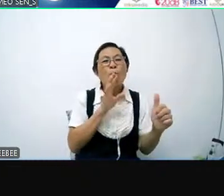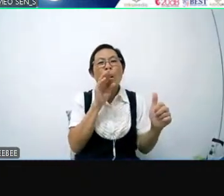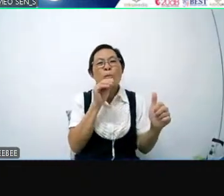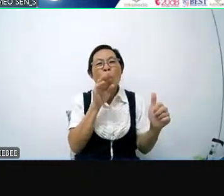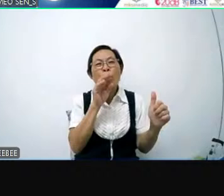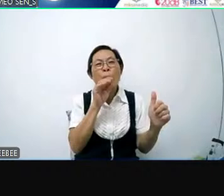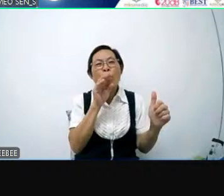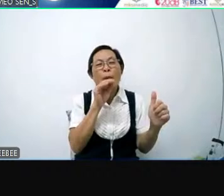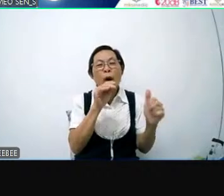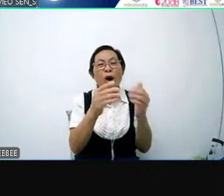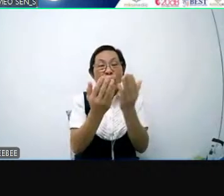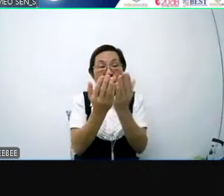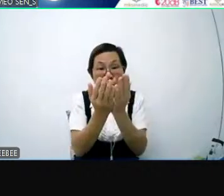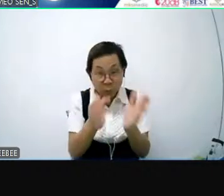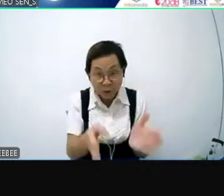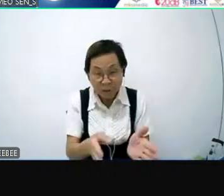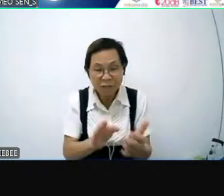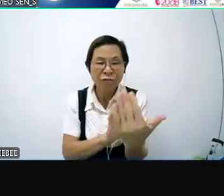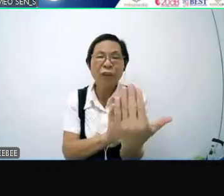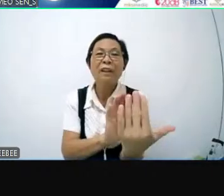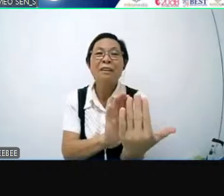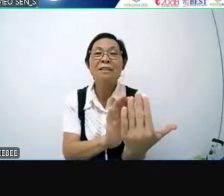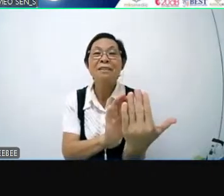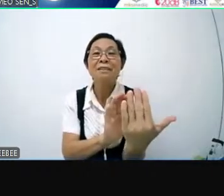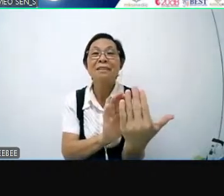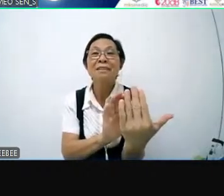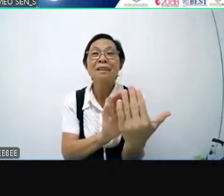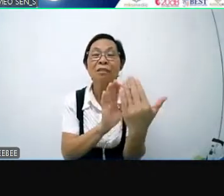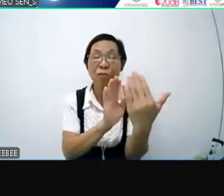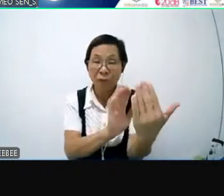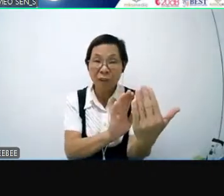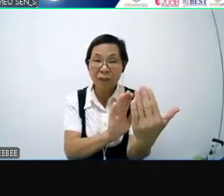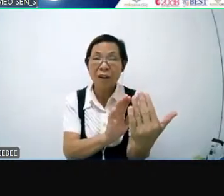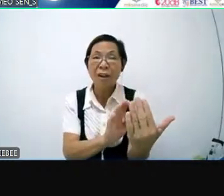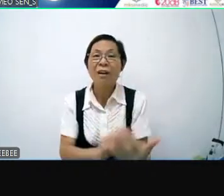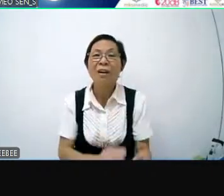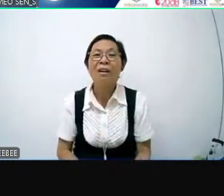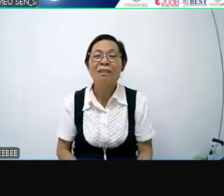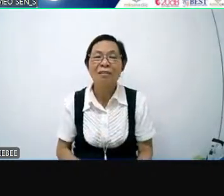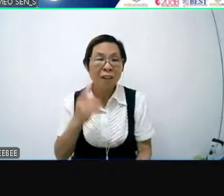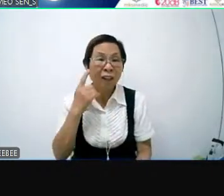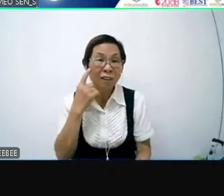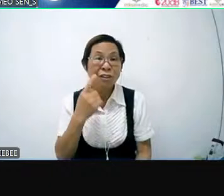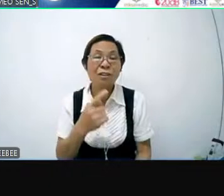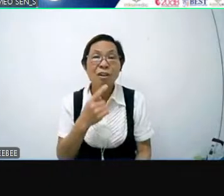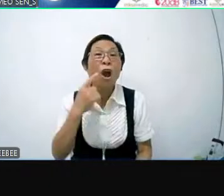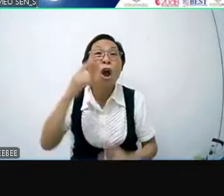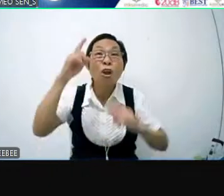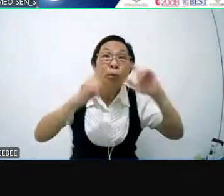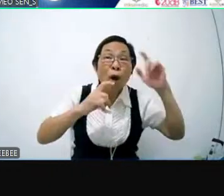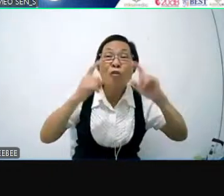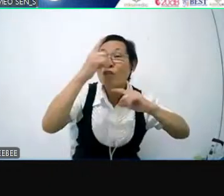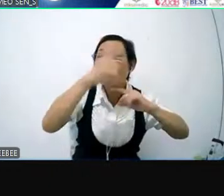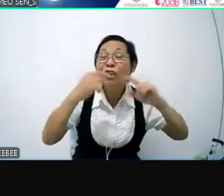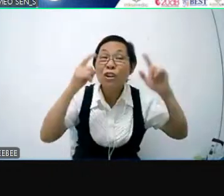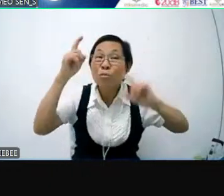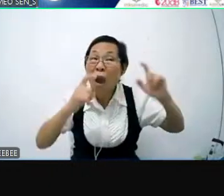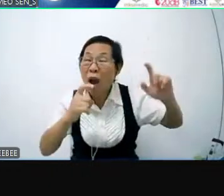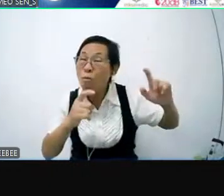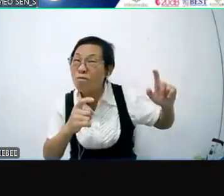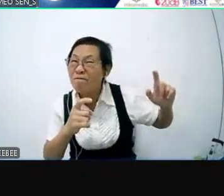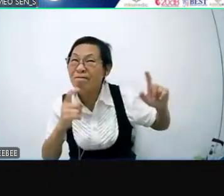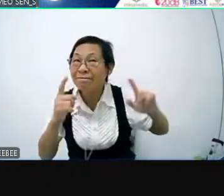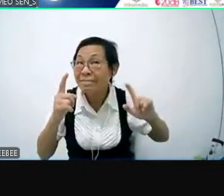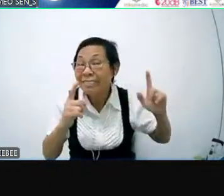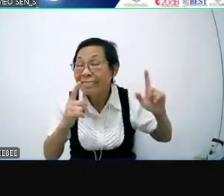them so they can get some visual cues on your facial expressions and the cues